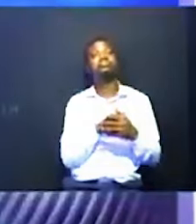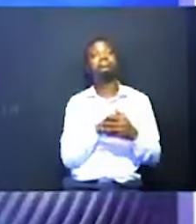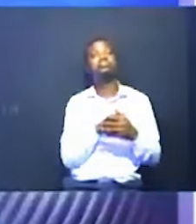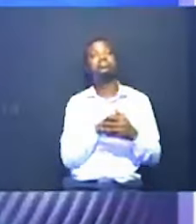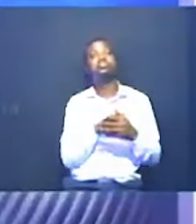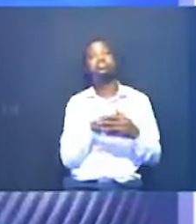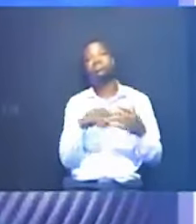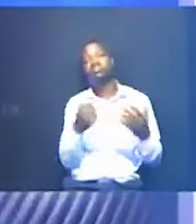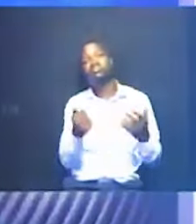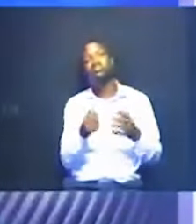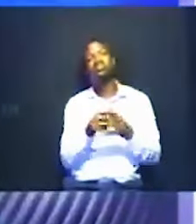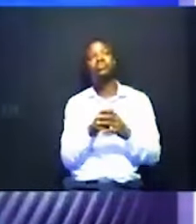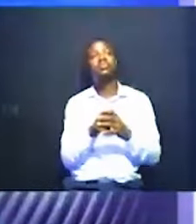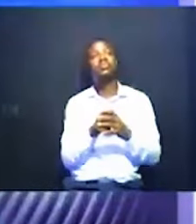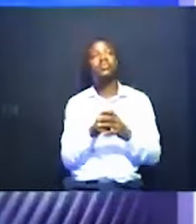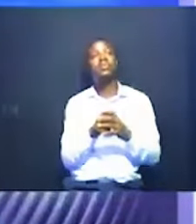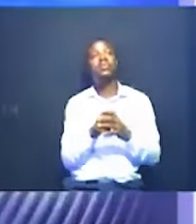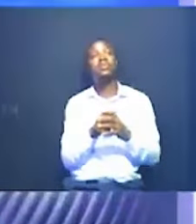Debauchery.